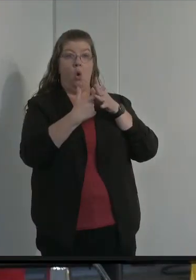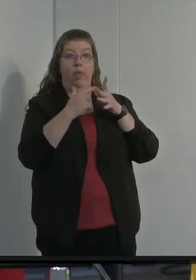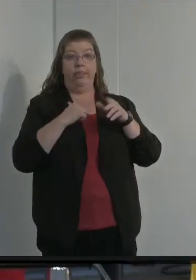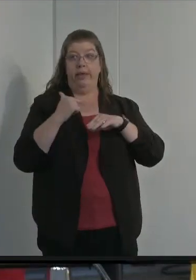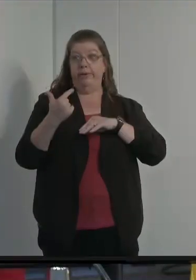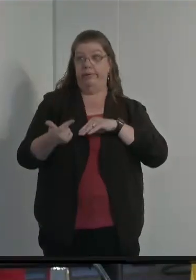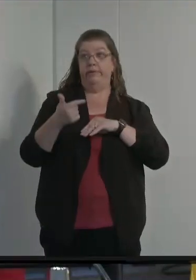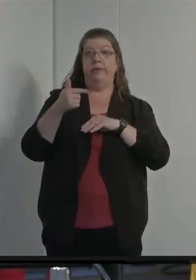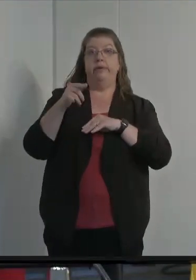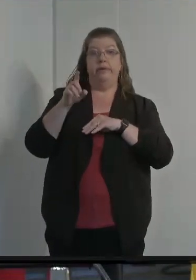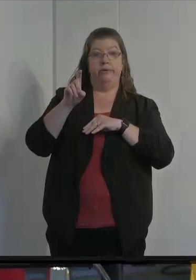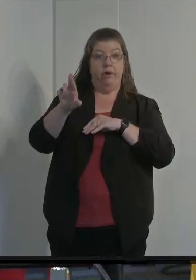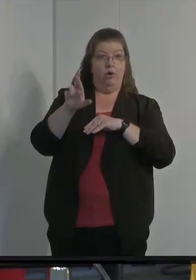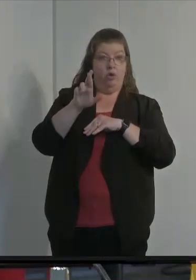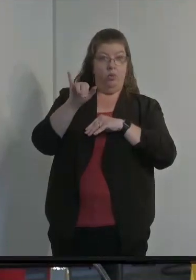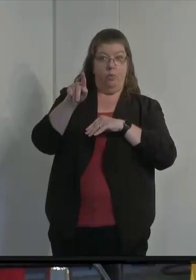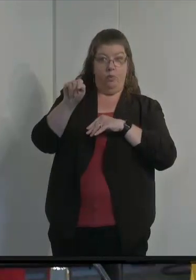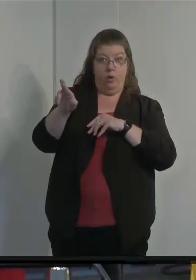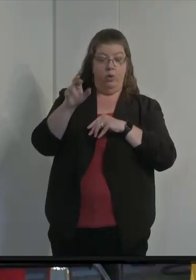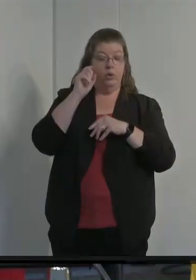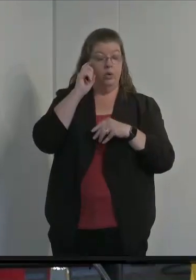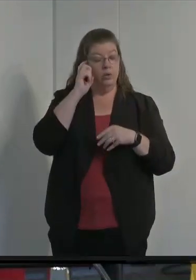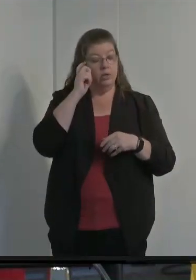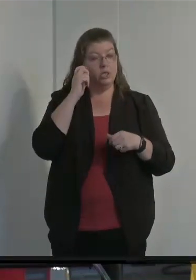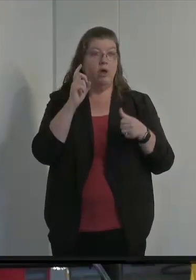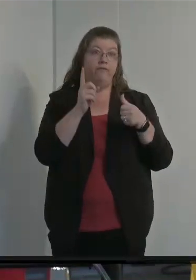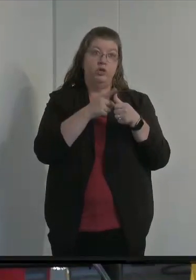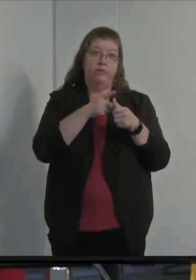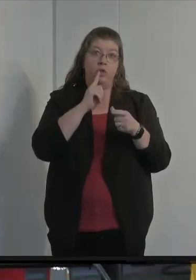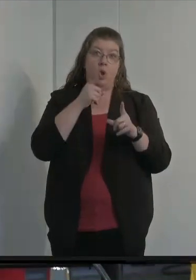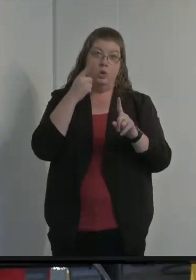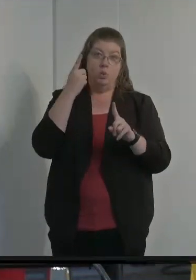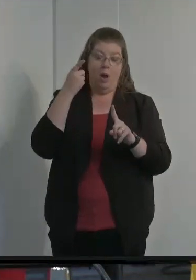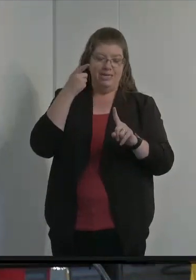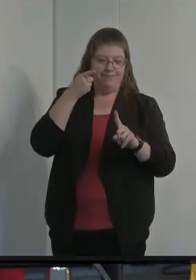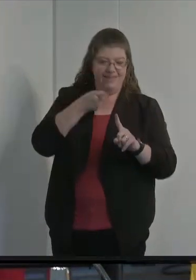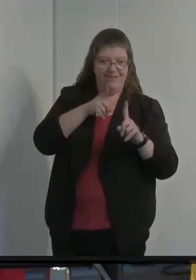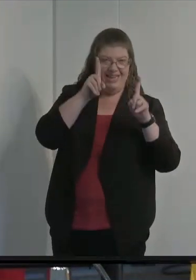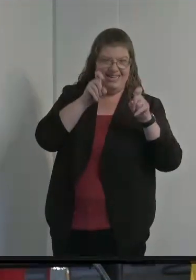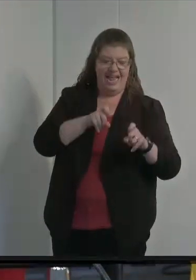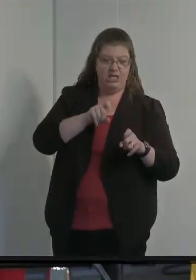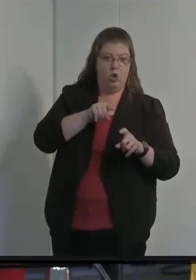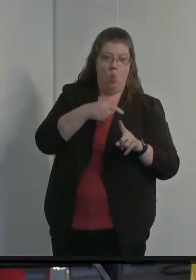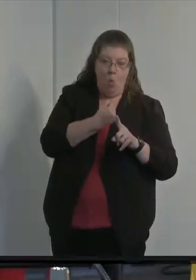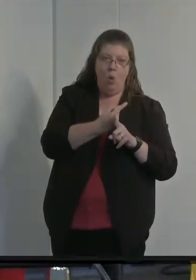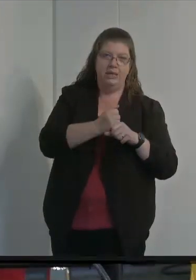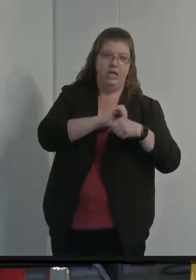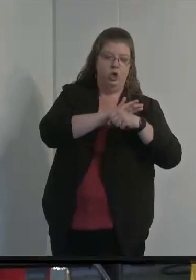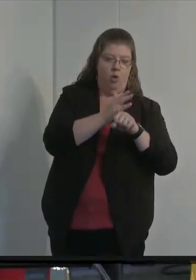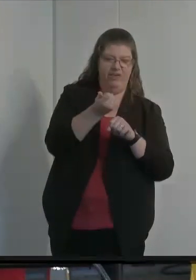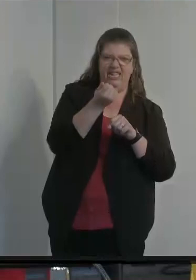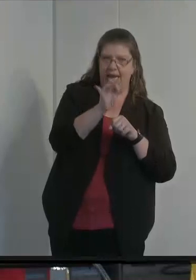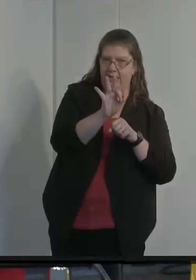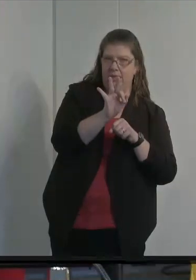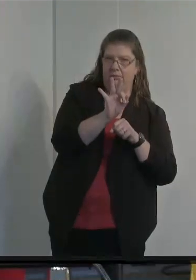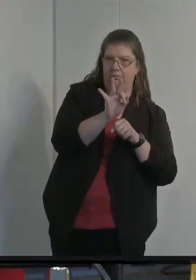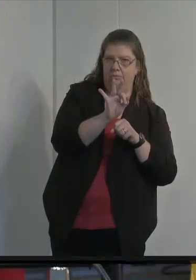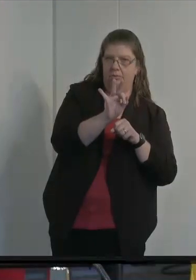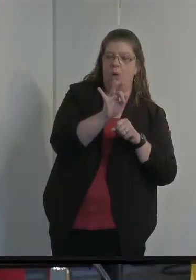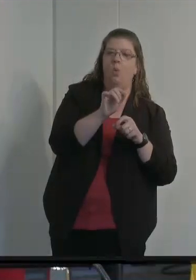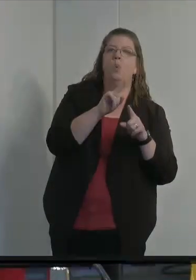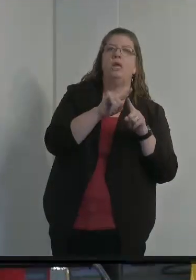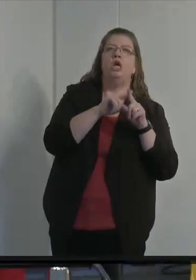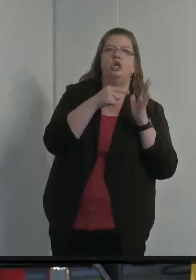Dr. Ritter respond. So first of all, there is a specific test for COVID-19 that would distinguish between